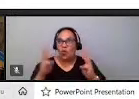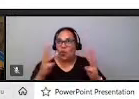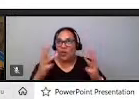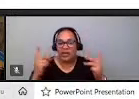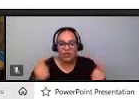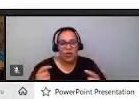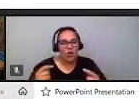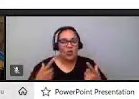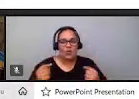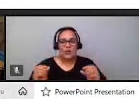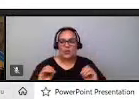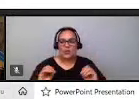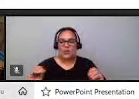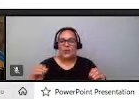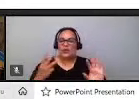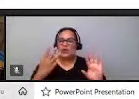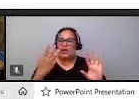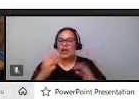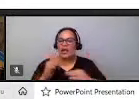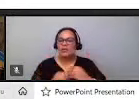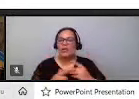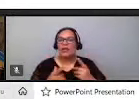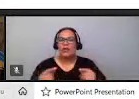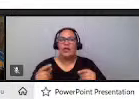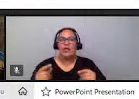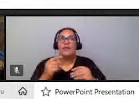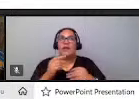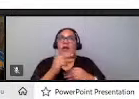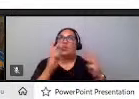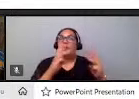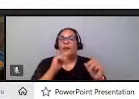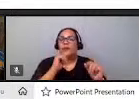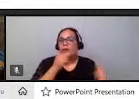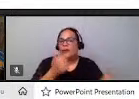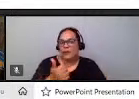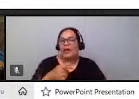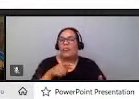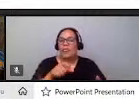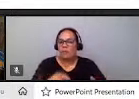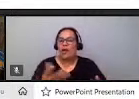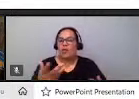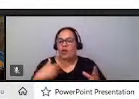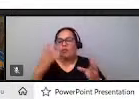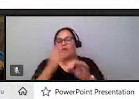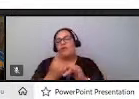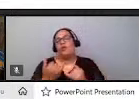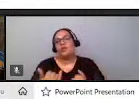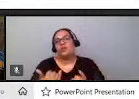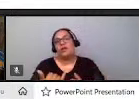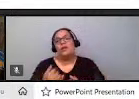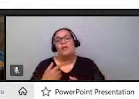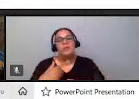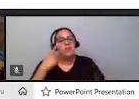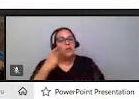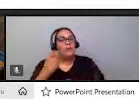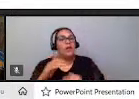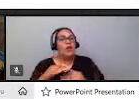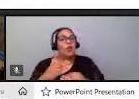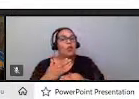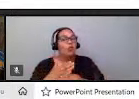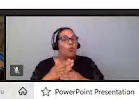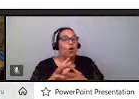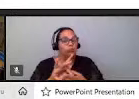it what do we do in the nine months we do not have wind and that is that's where our focus is is I believe with